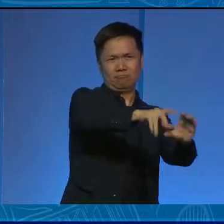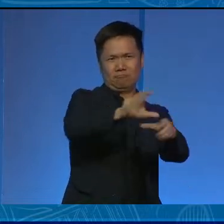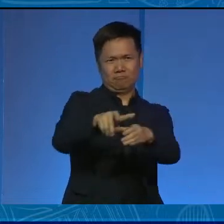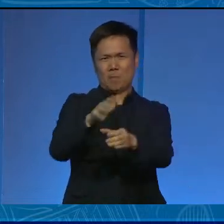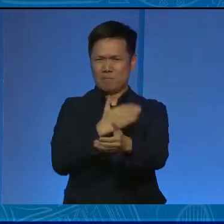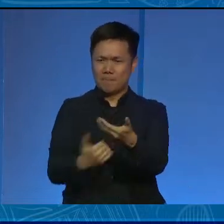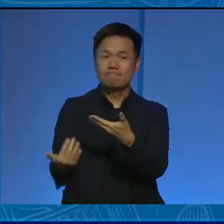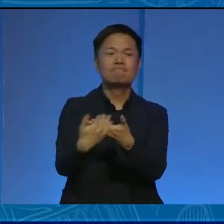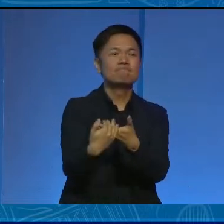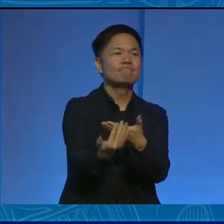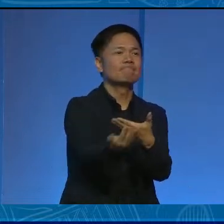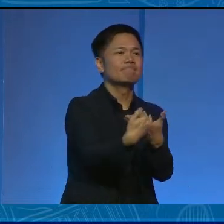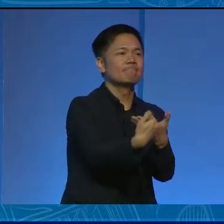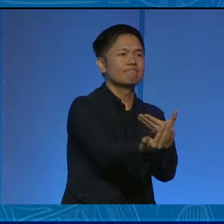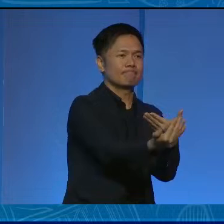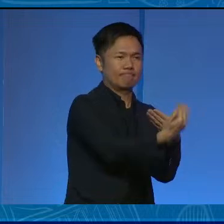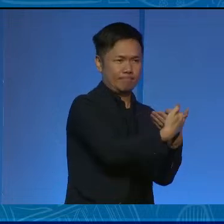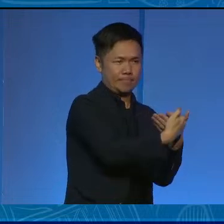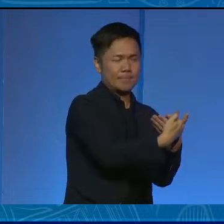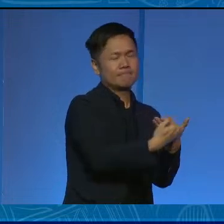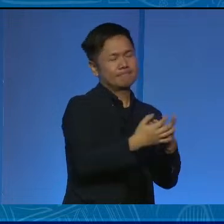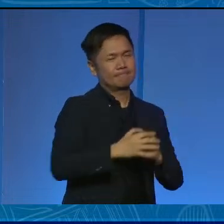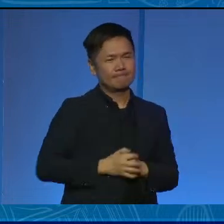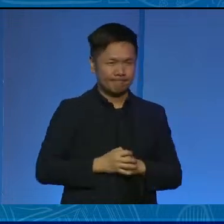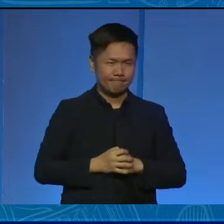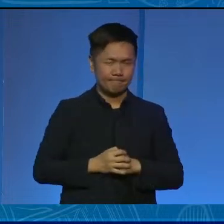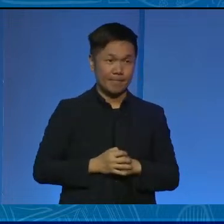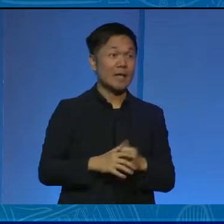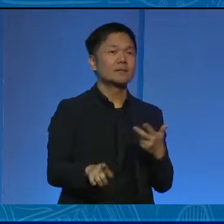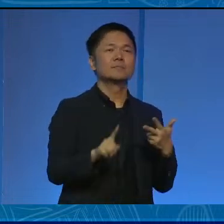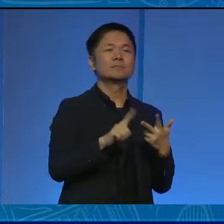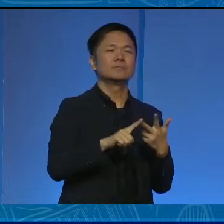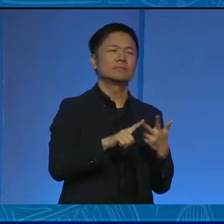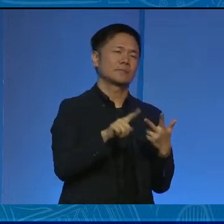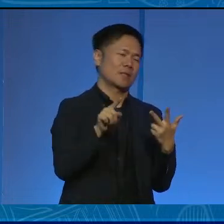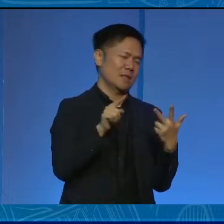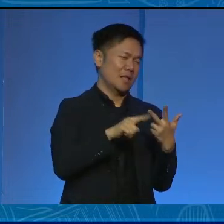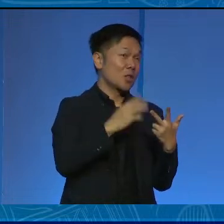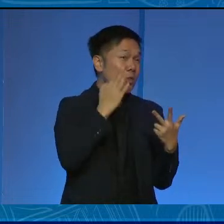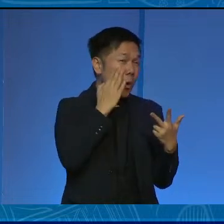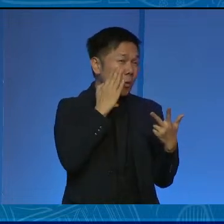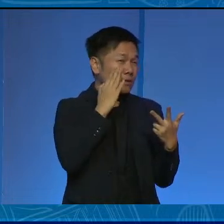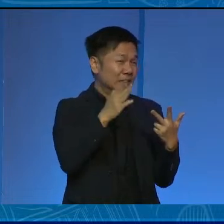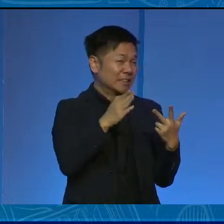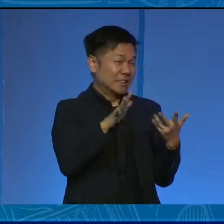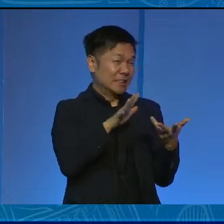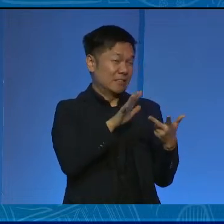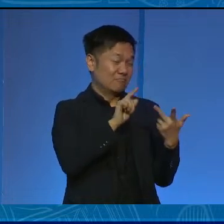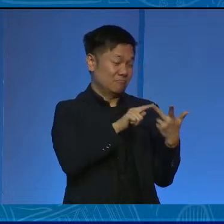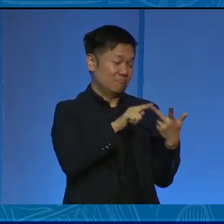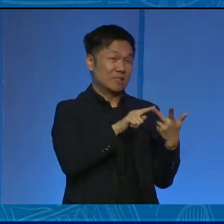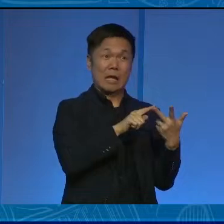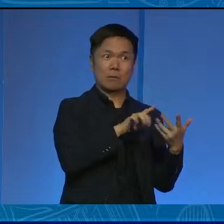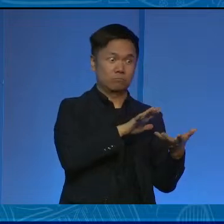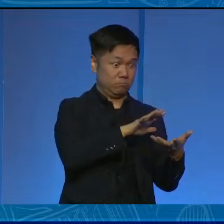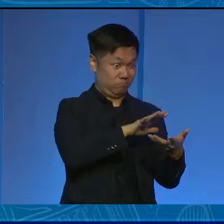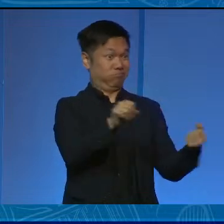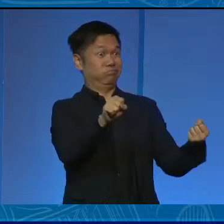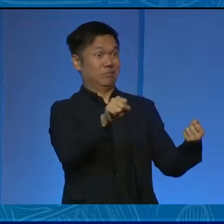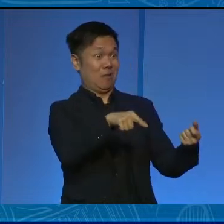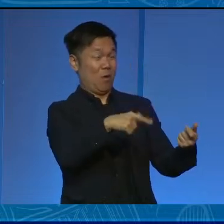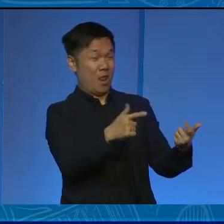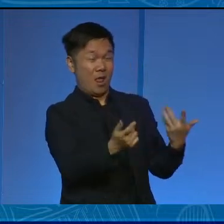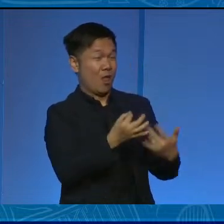and experience. Third, understanding disaster risk in all its dynamic